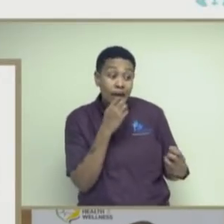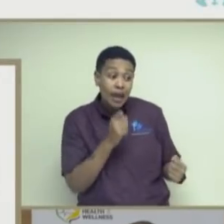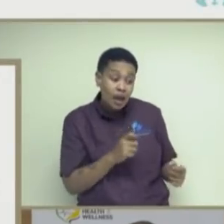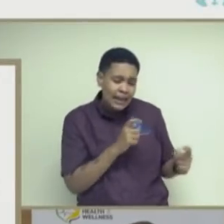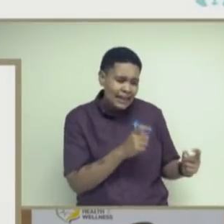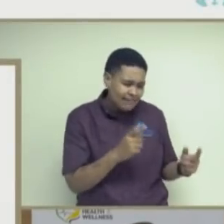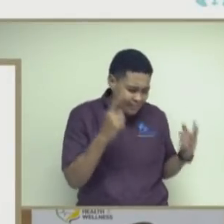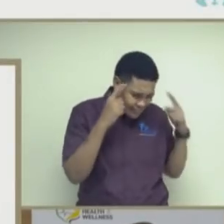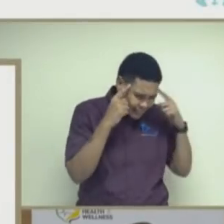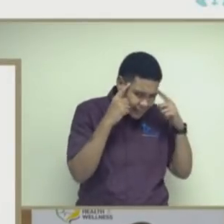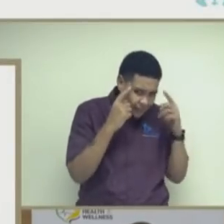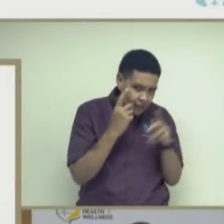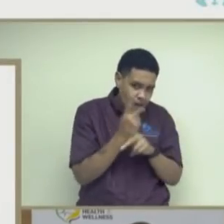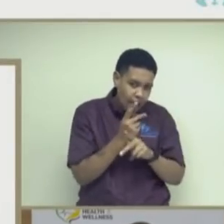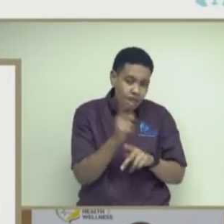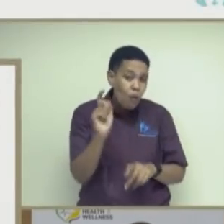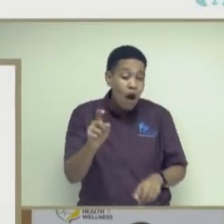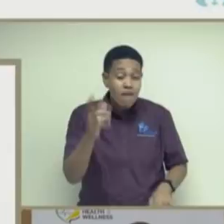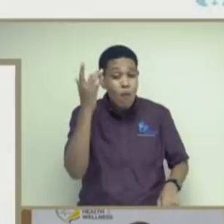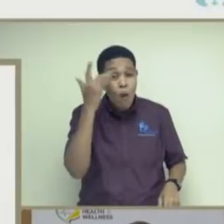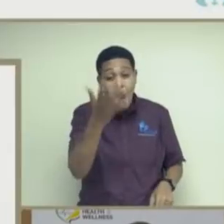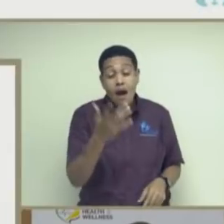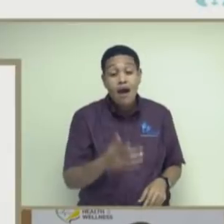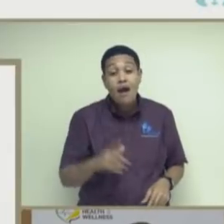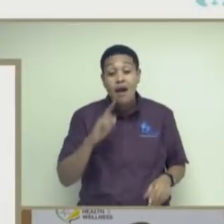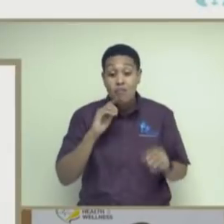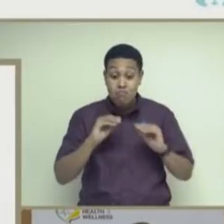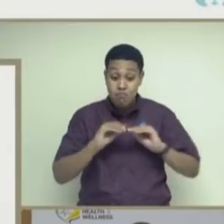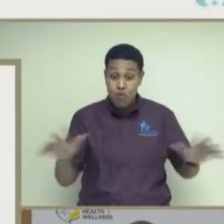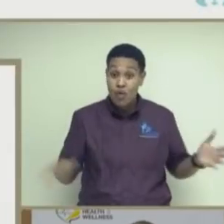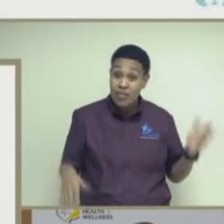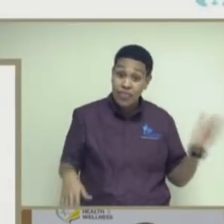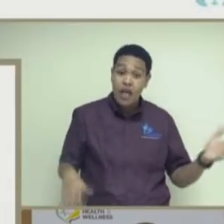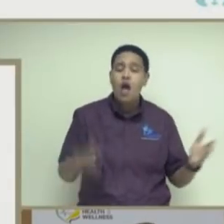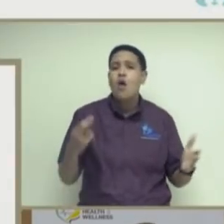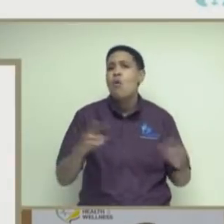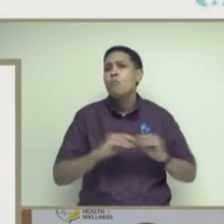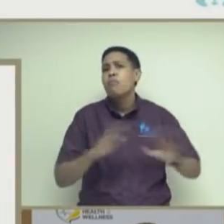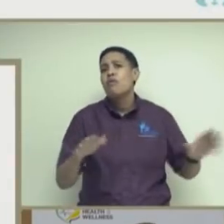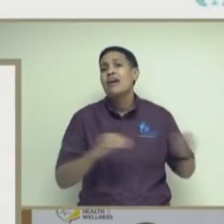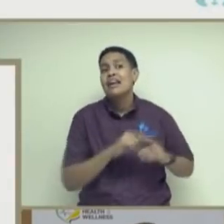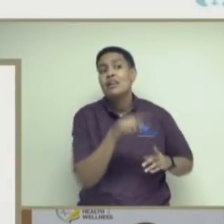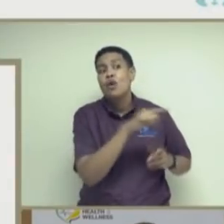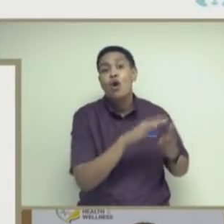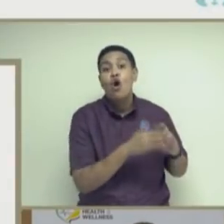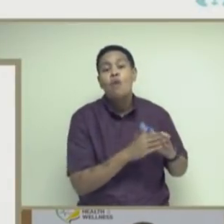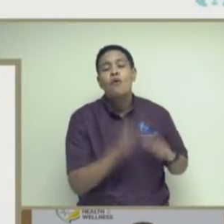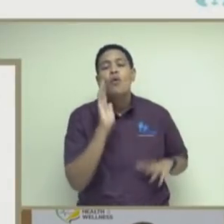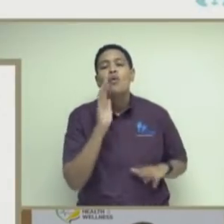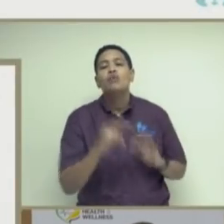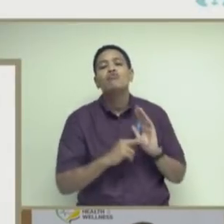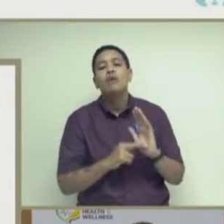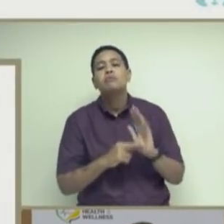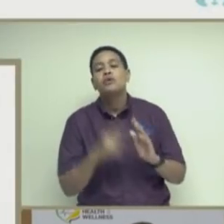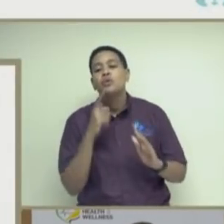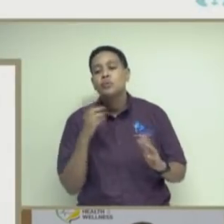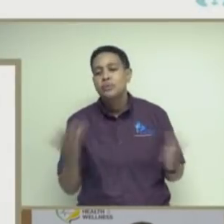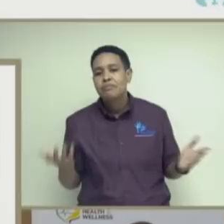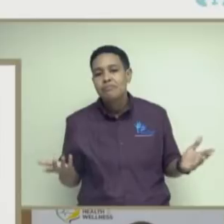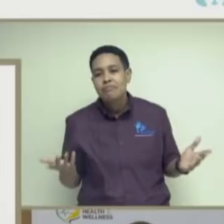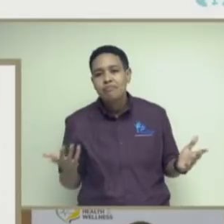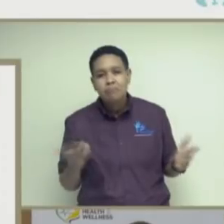take certain precaution, because a breakout or an outbreak in those communities would represent